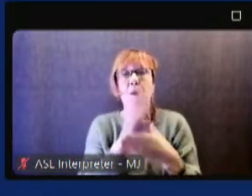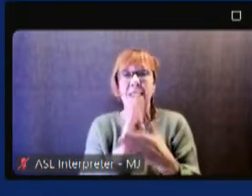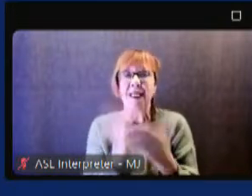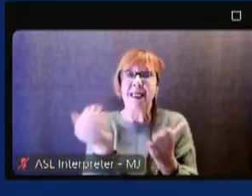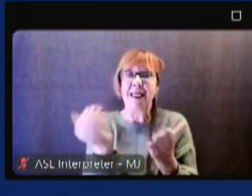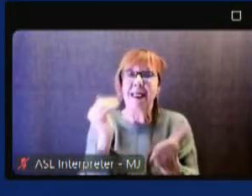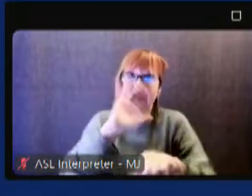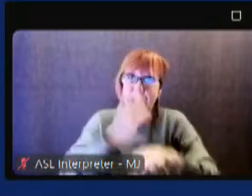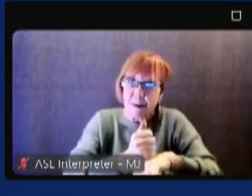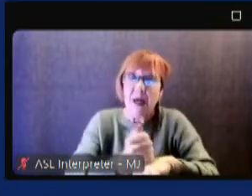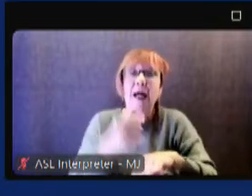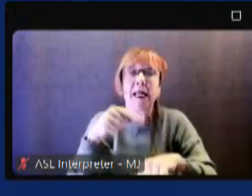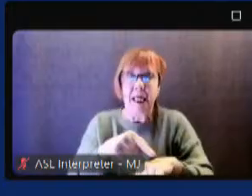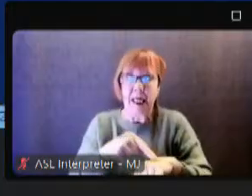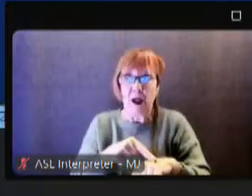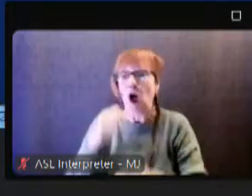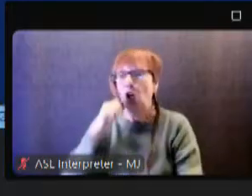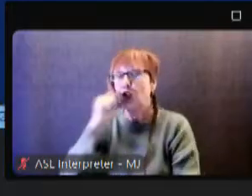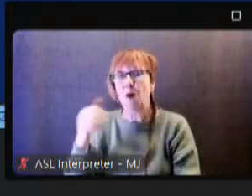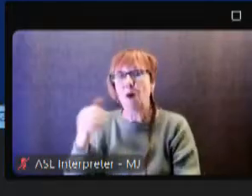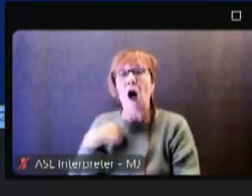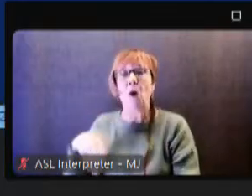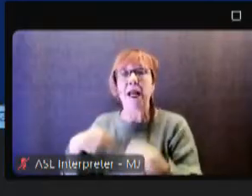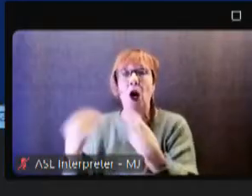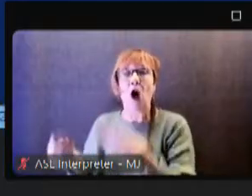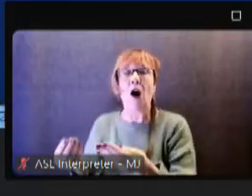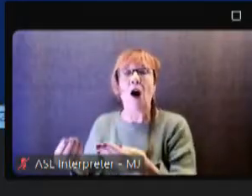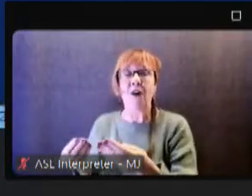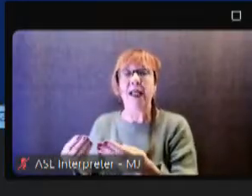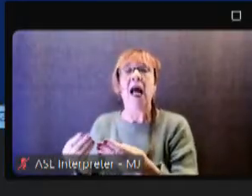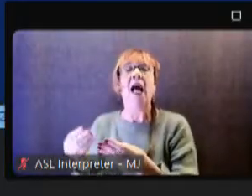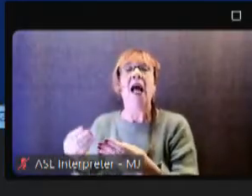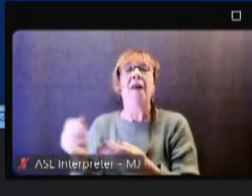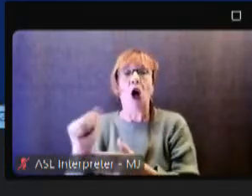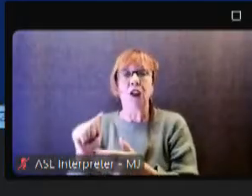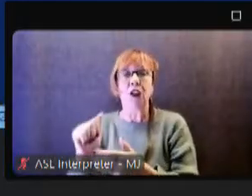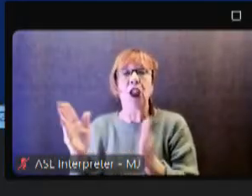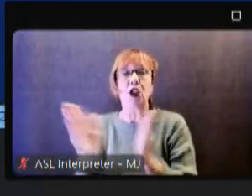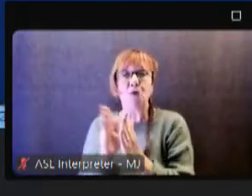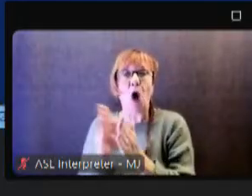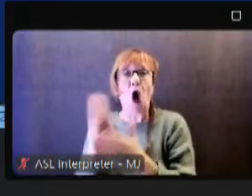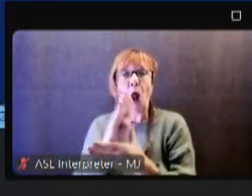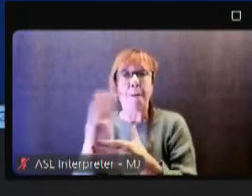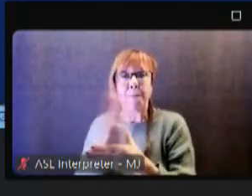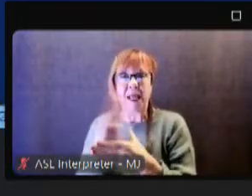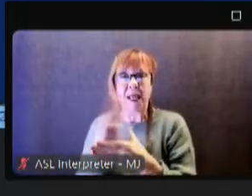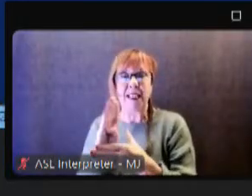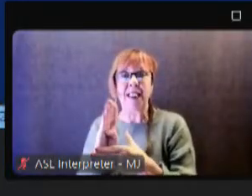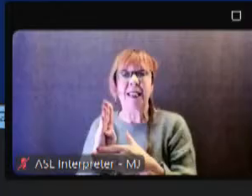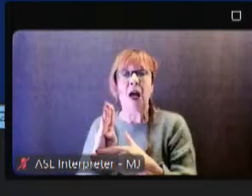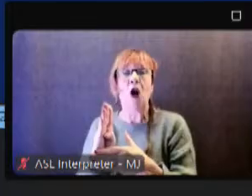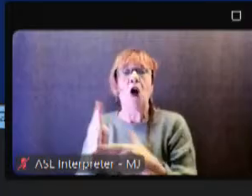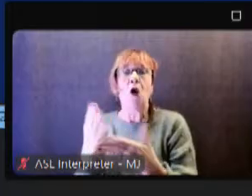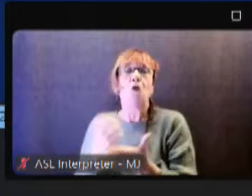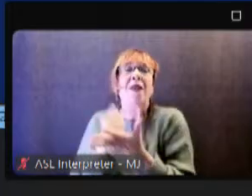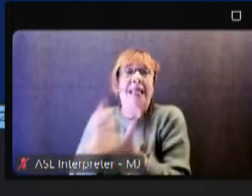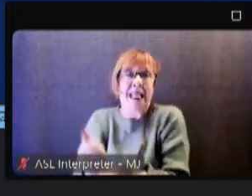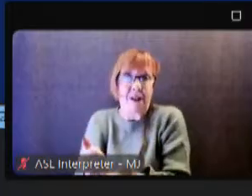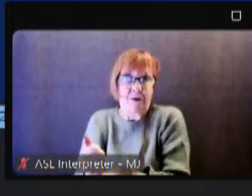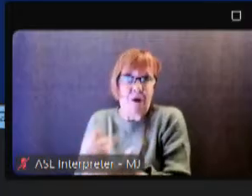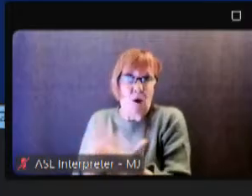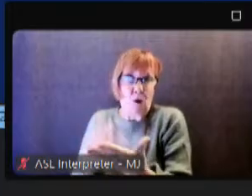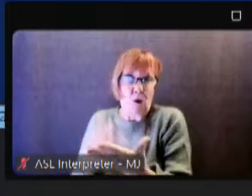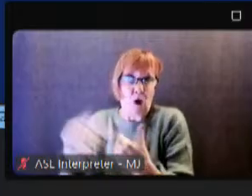the Altadena Disaster Relief Small Business Loan Program. This initiative will provide up to $75,000